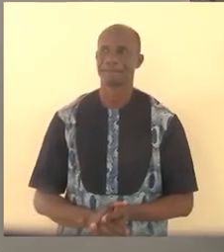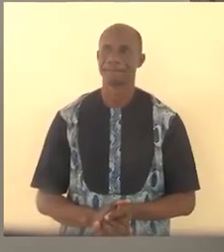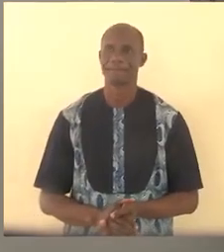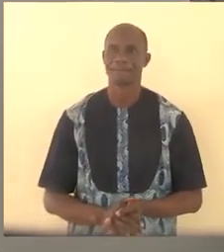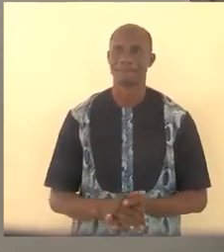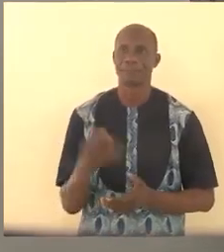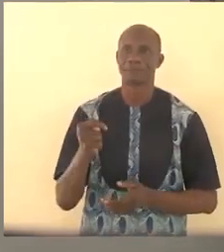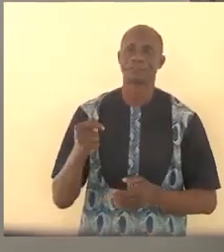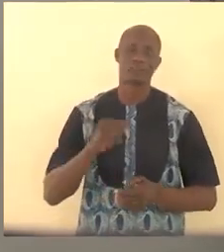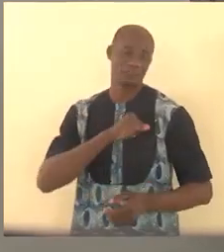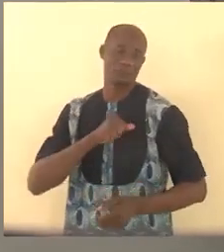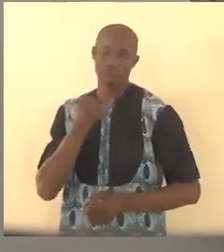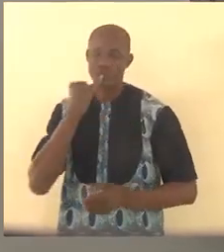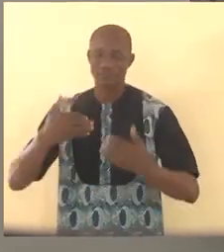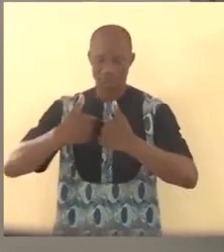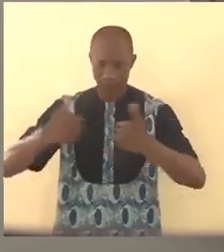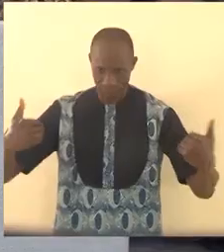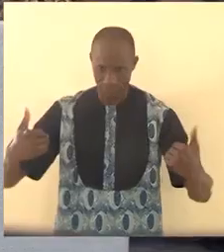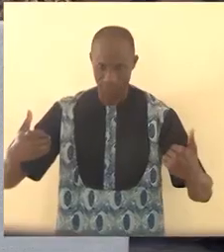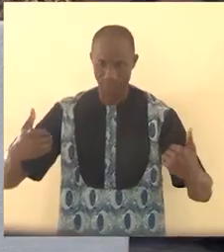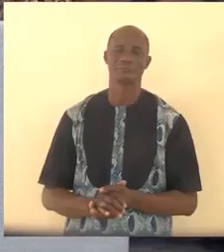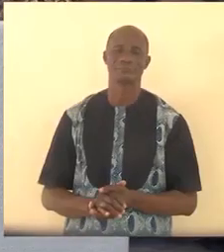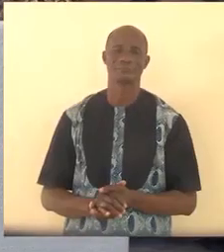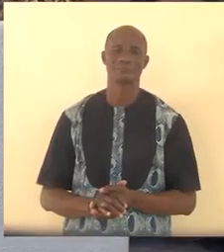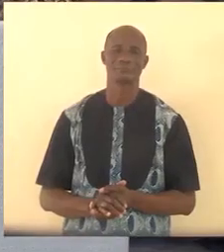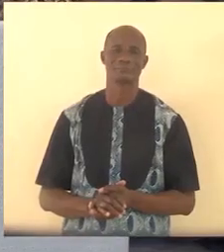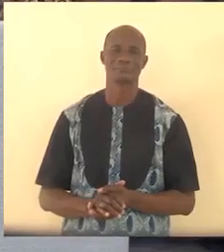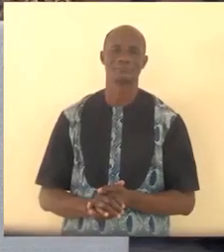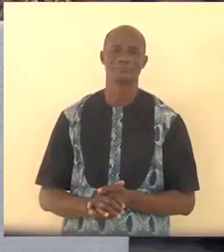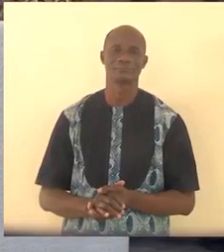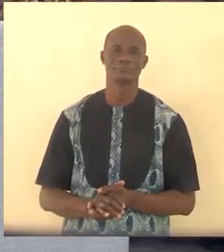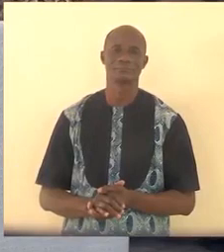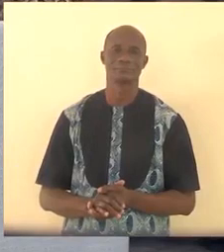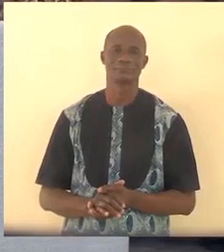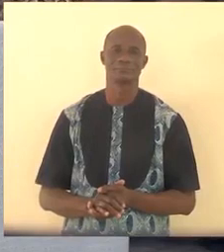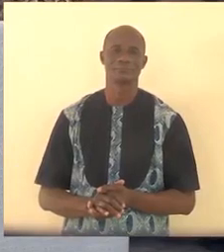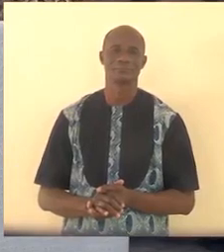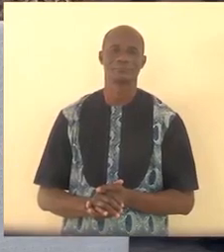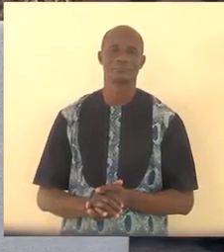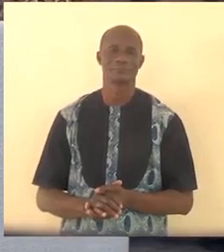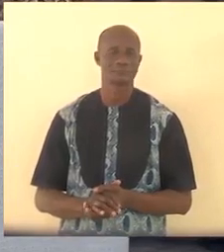So he says the attitude is detachment. Yes, Ekene.